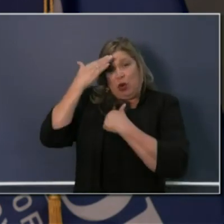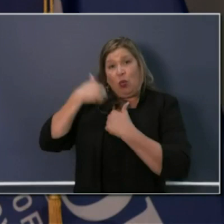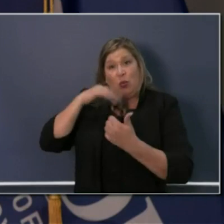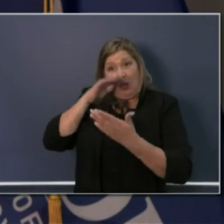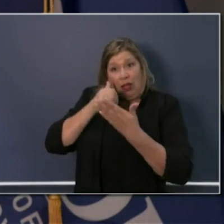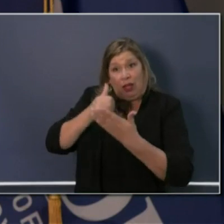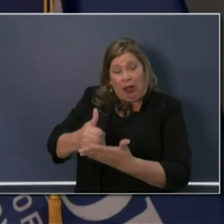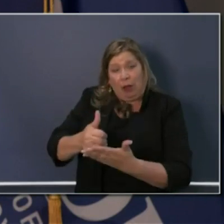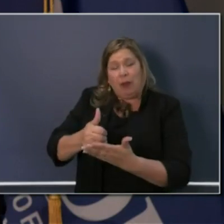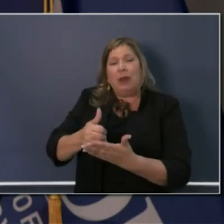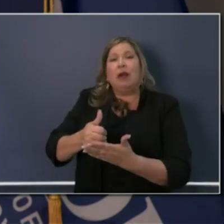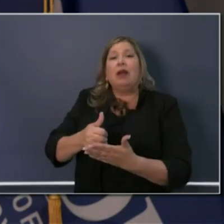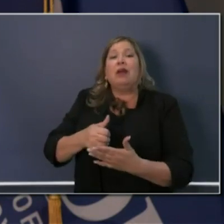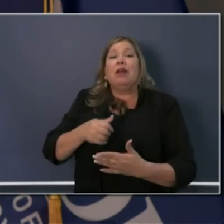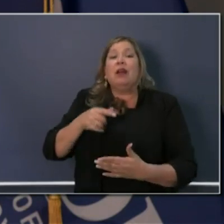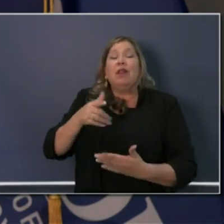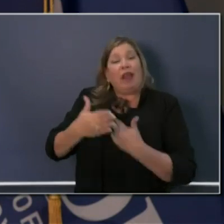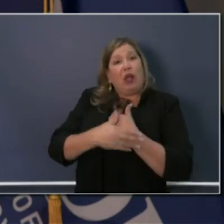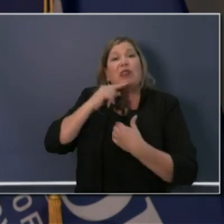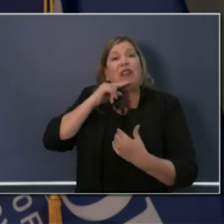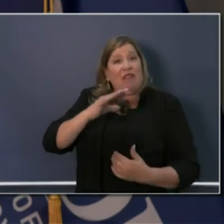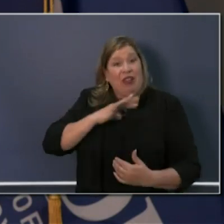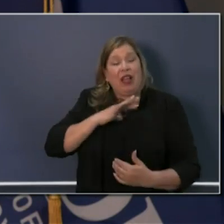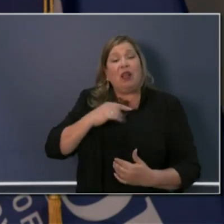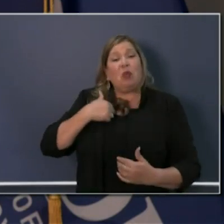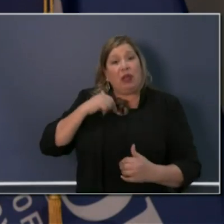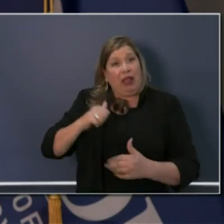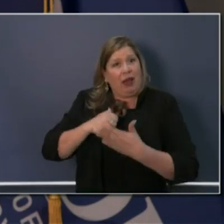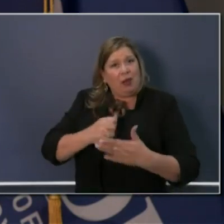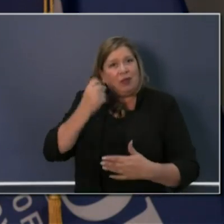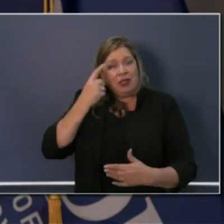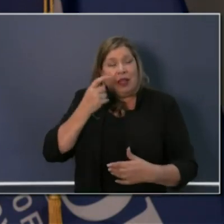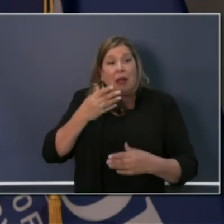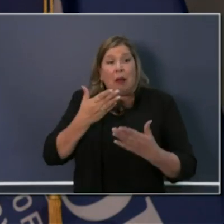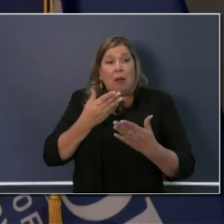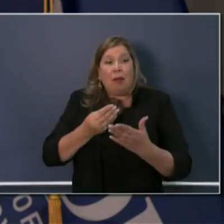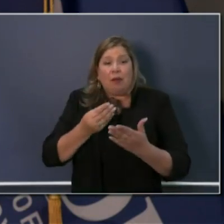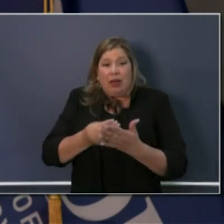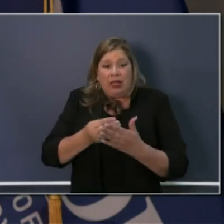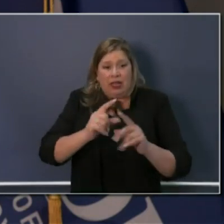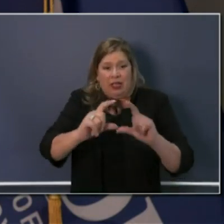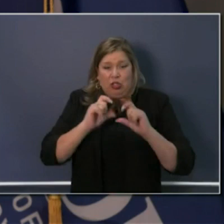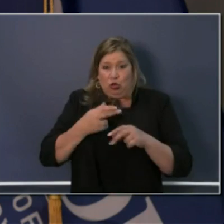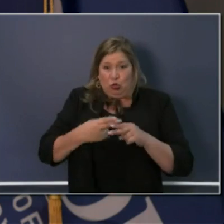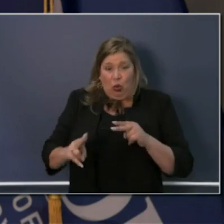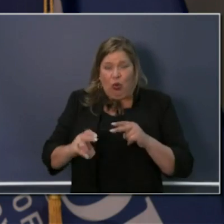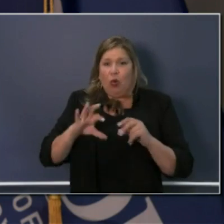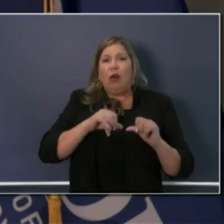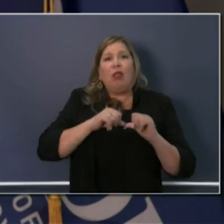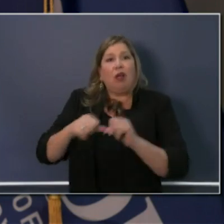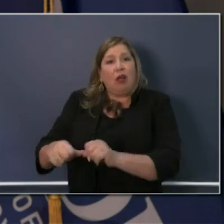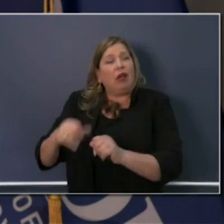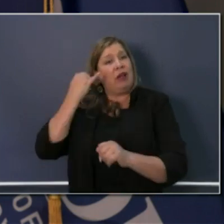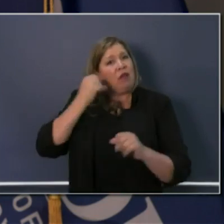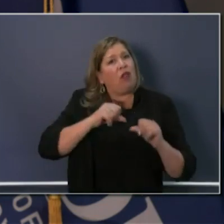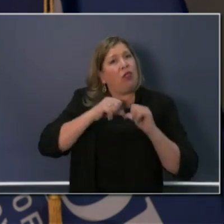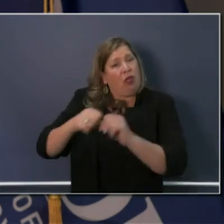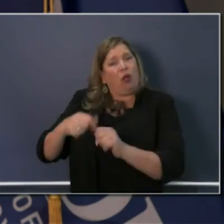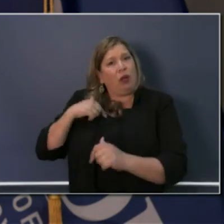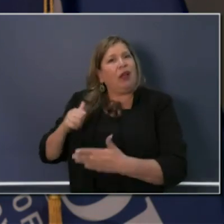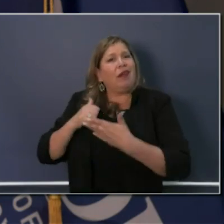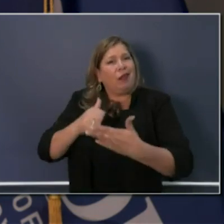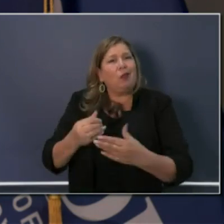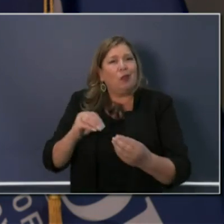not just be temporary and they can absorb those longer term. And so we're negotiating with not only